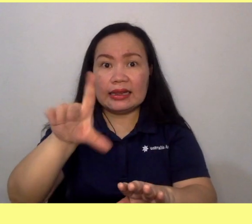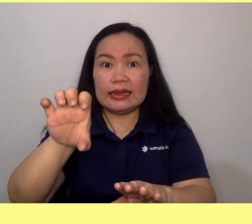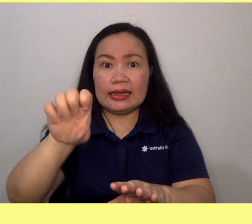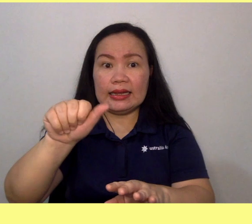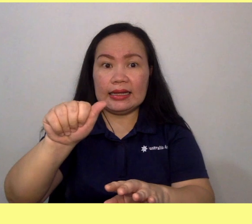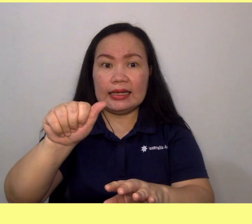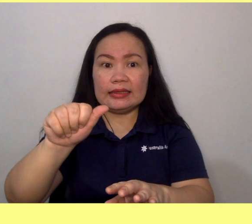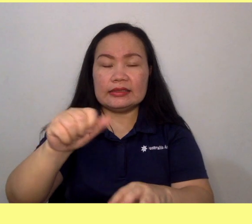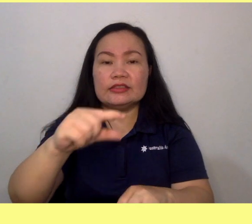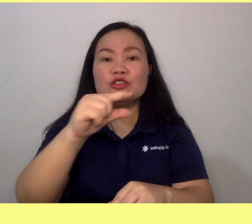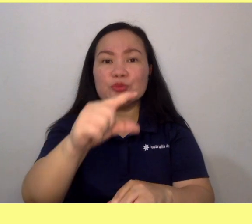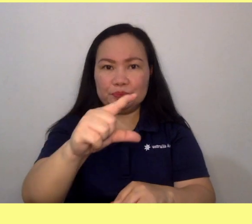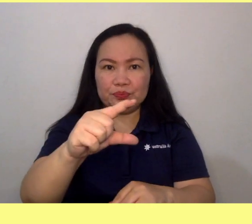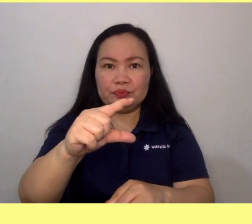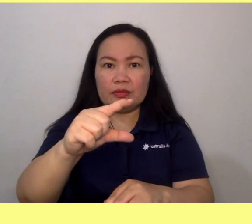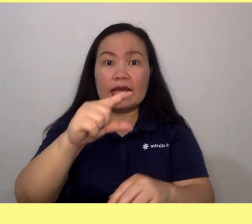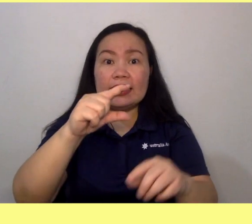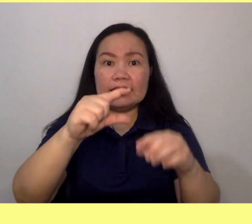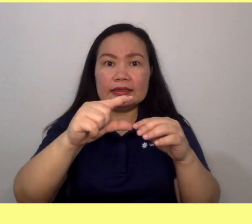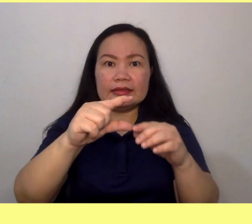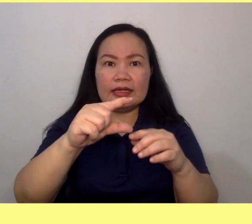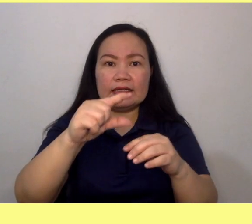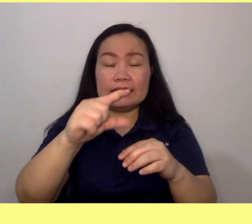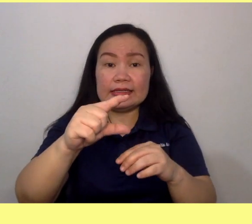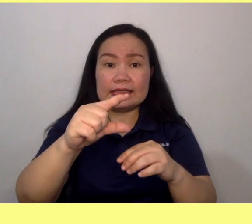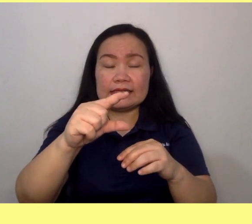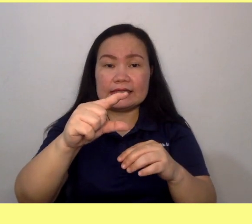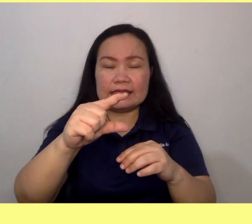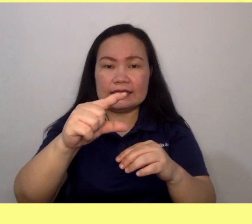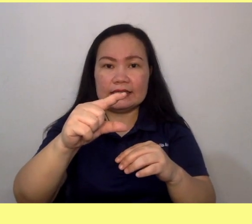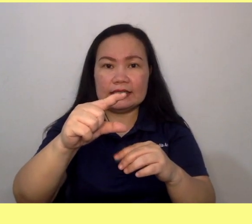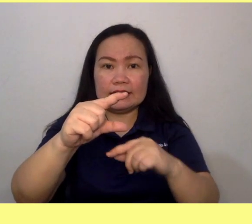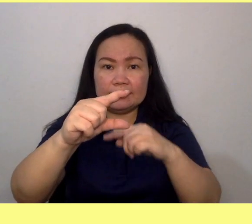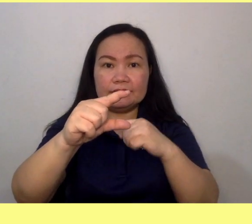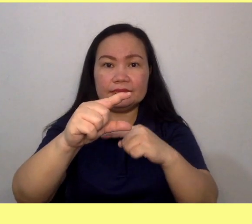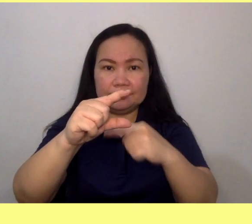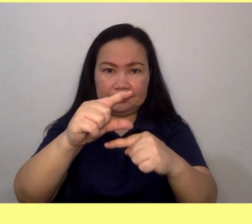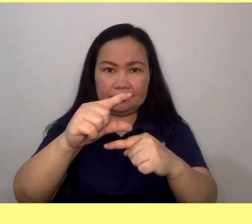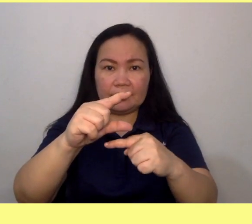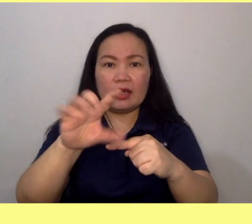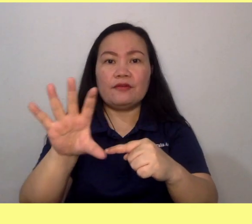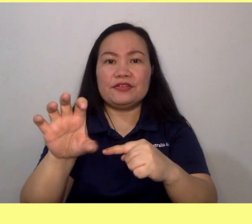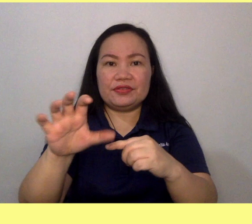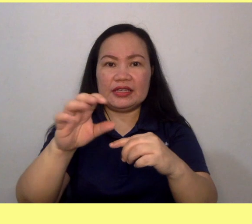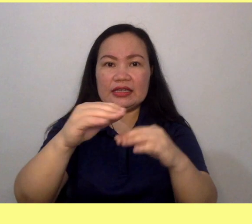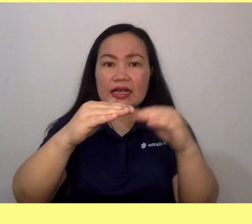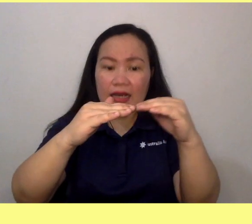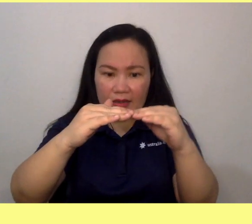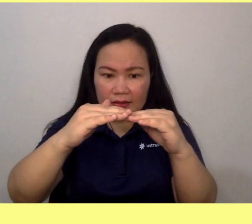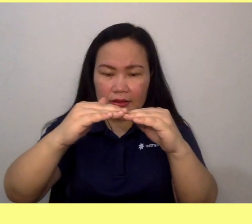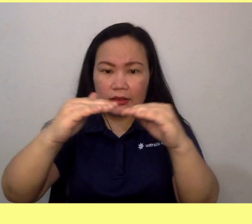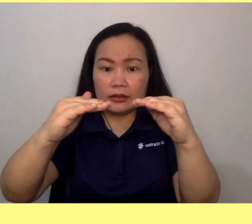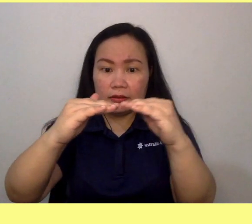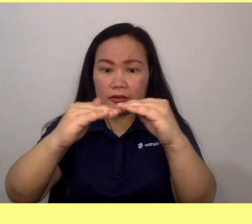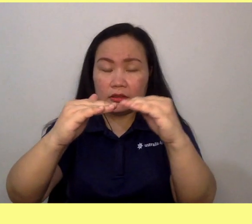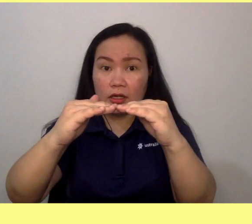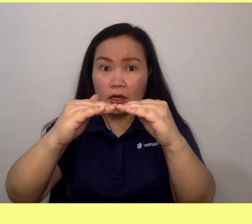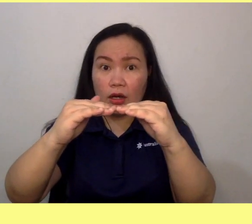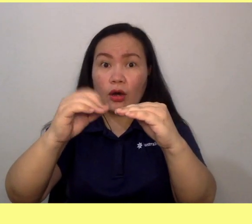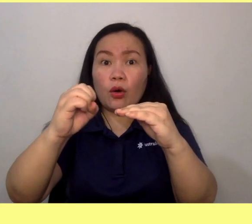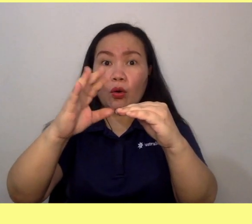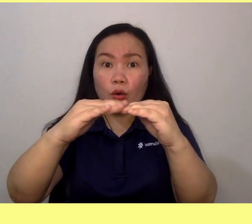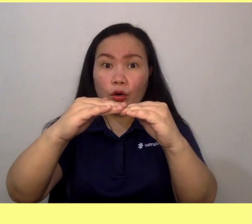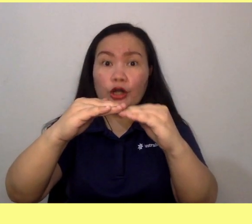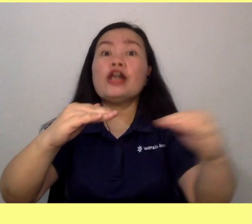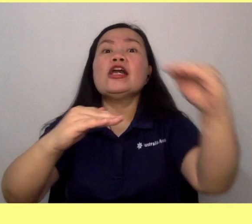ibig sabihin greater than or equal to 15. Okay? So, pag sinabing at least, ibig sabihin